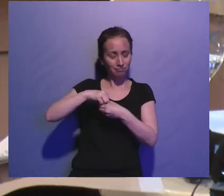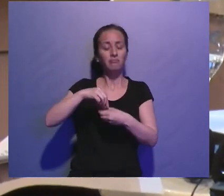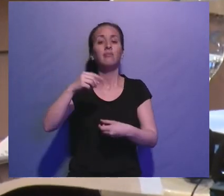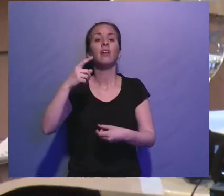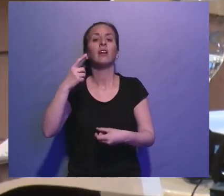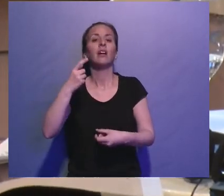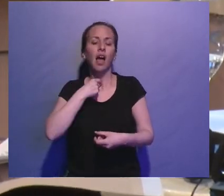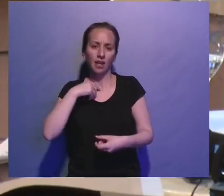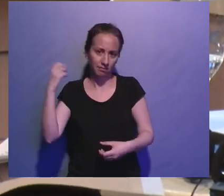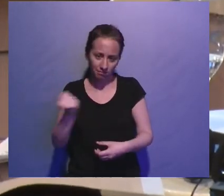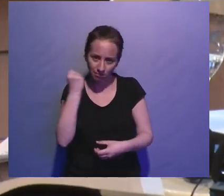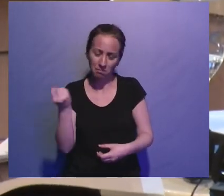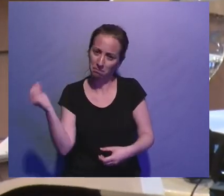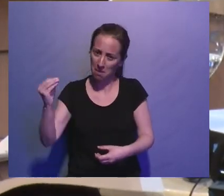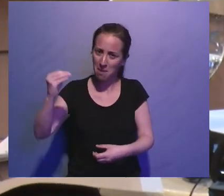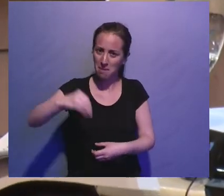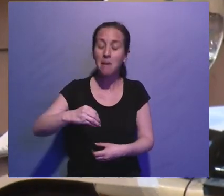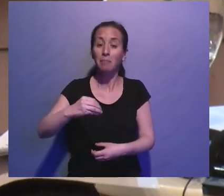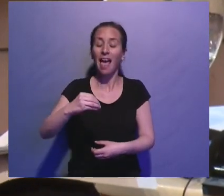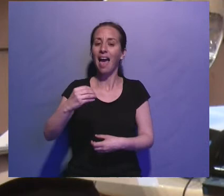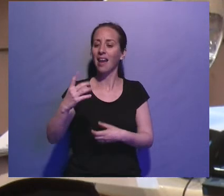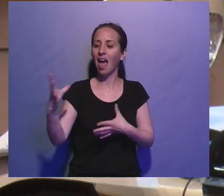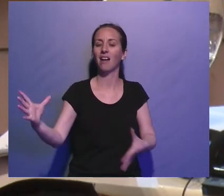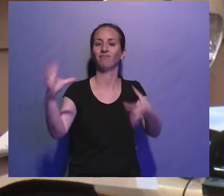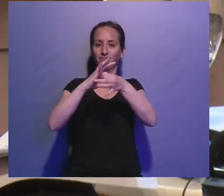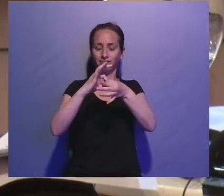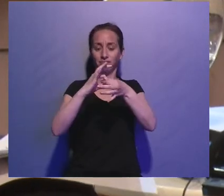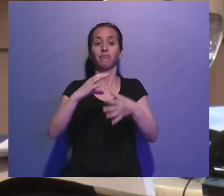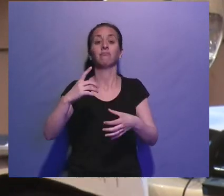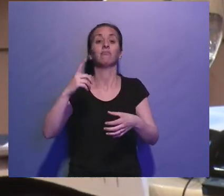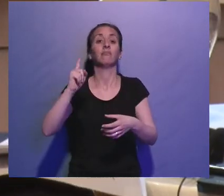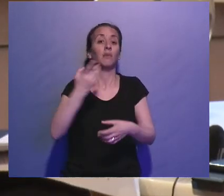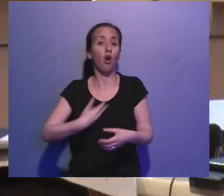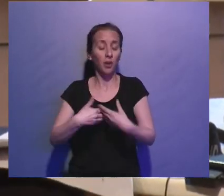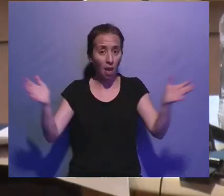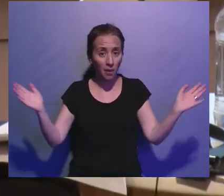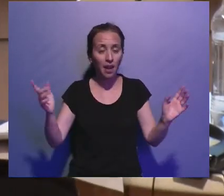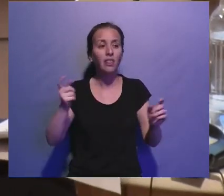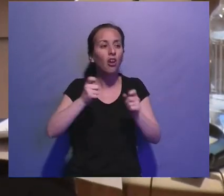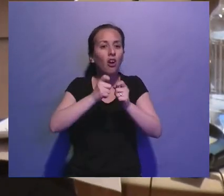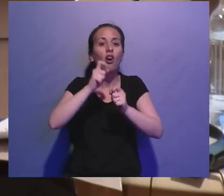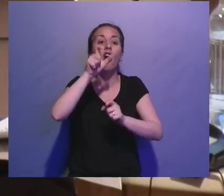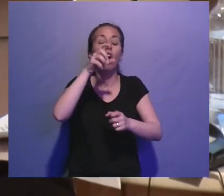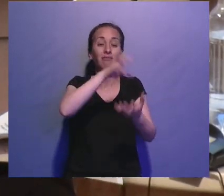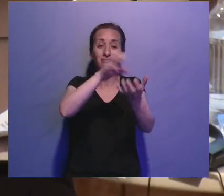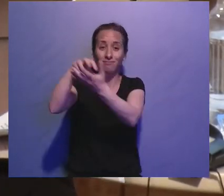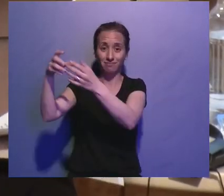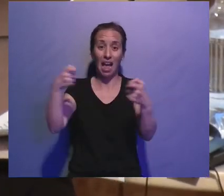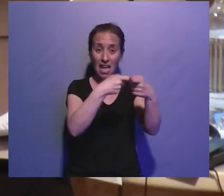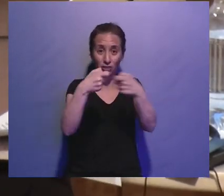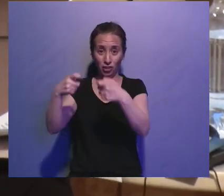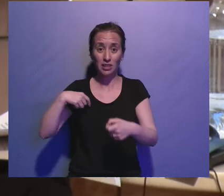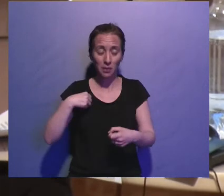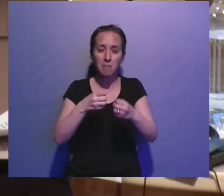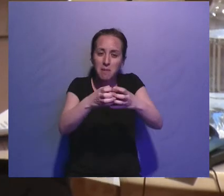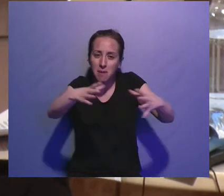this idea of continuing working in this direction and